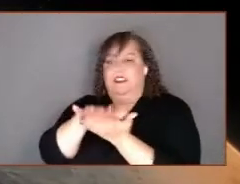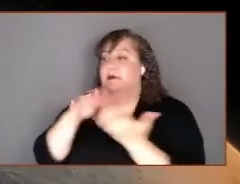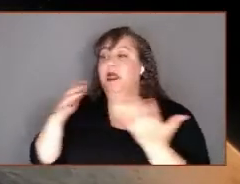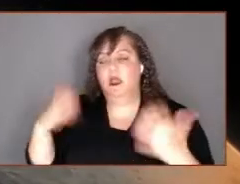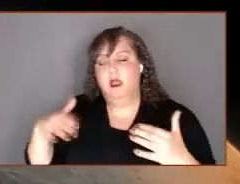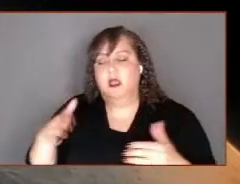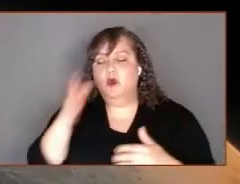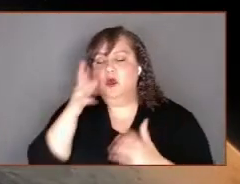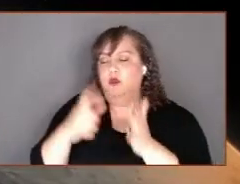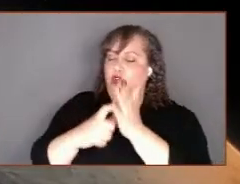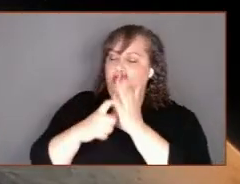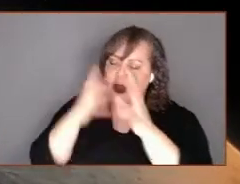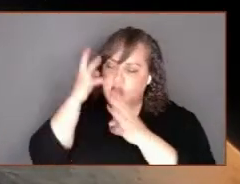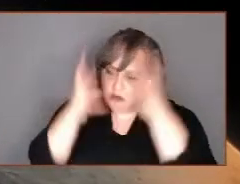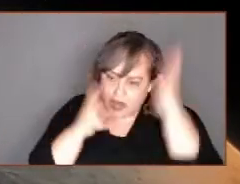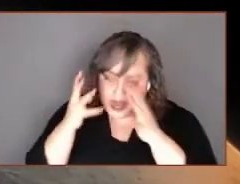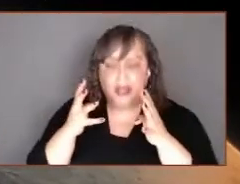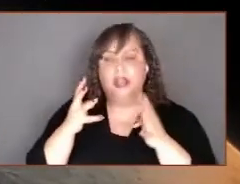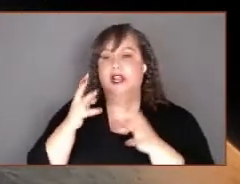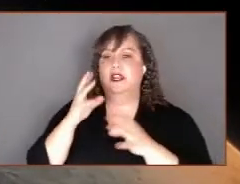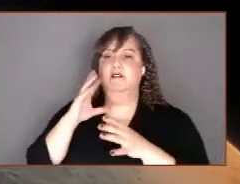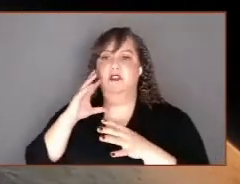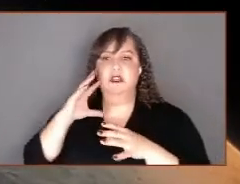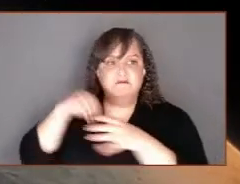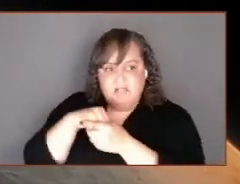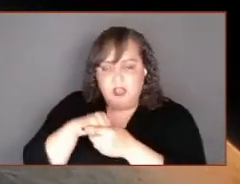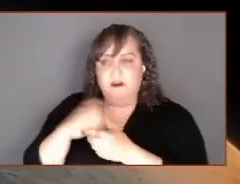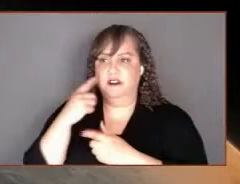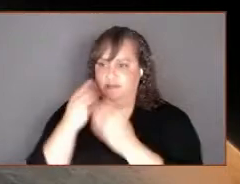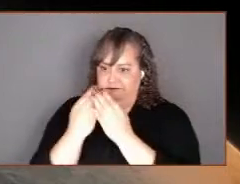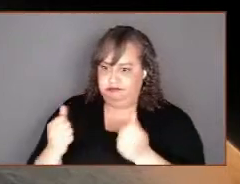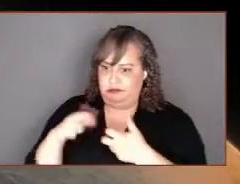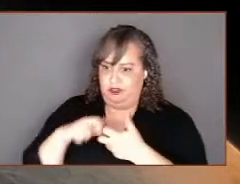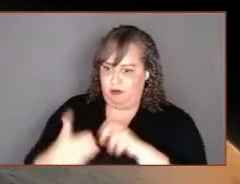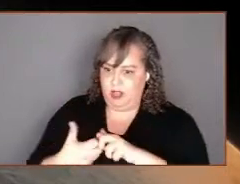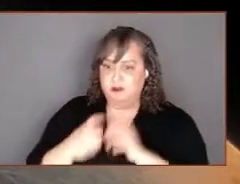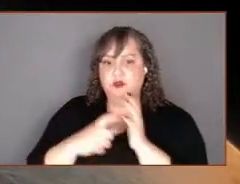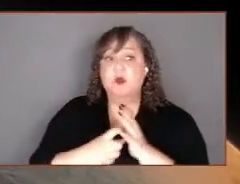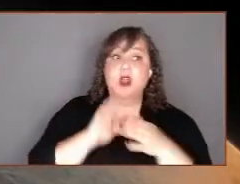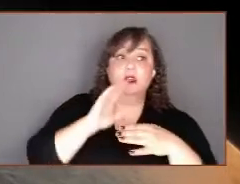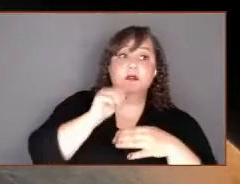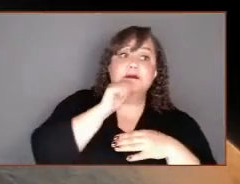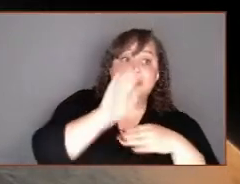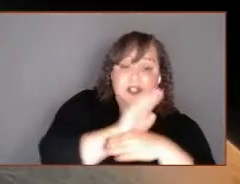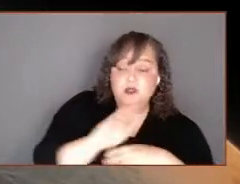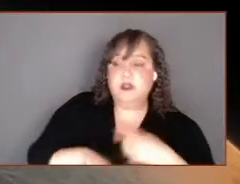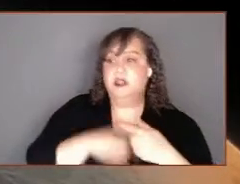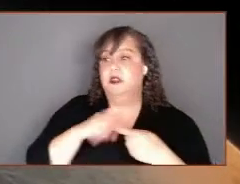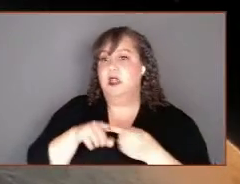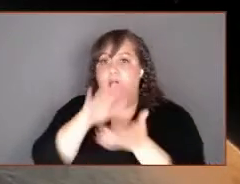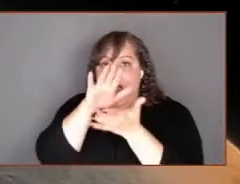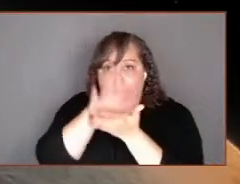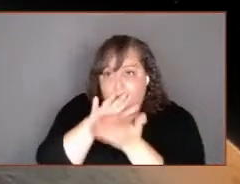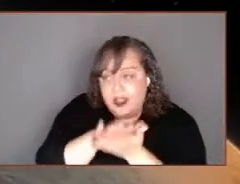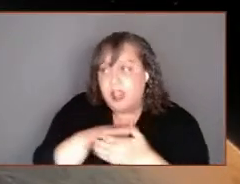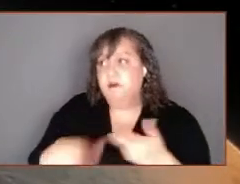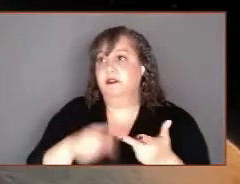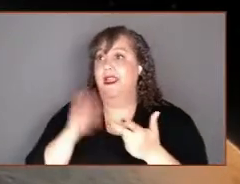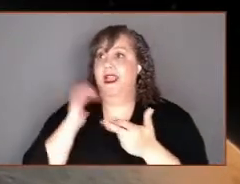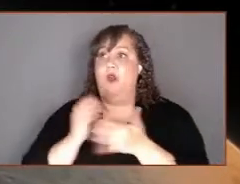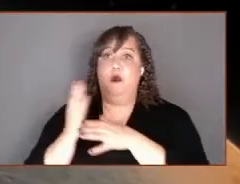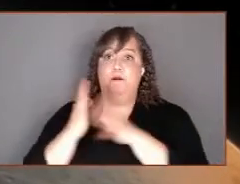inputs to solve some of these complex problems. And so it takes industry, it takes academia, it takes our partners in international space agencies, all of us